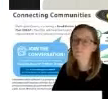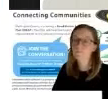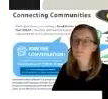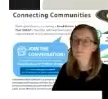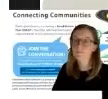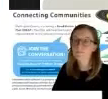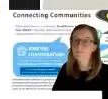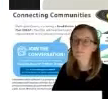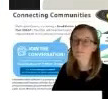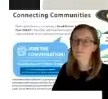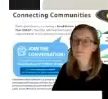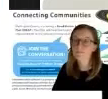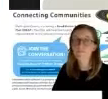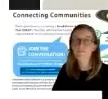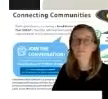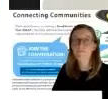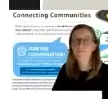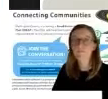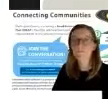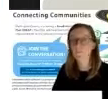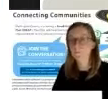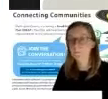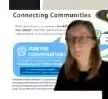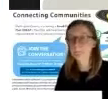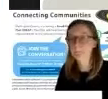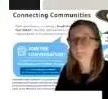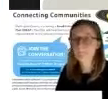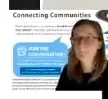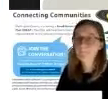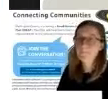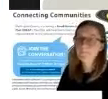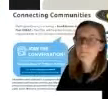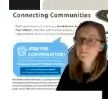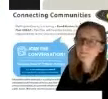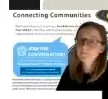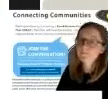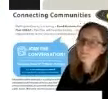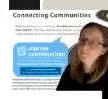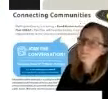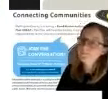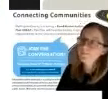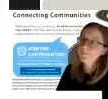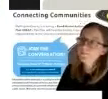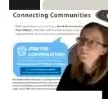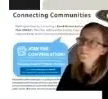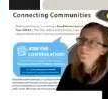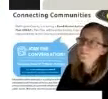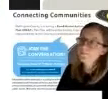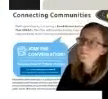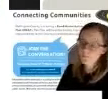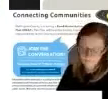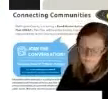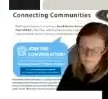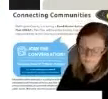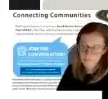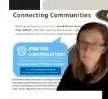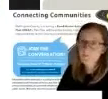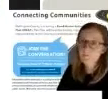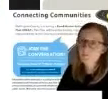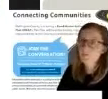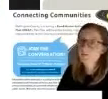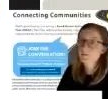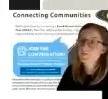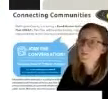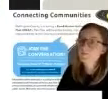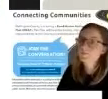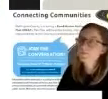congestion. And over the past few months, we've focused our attention on long-term planning, identifying county roads that will experience significant